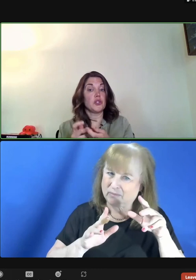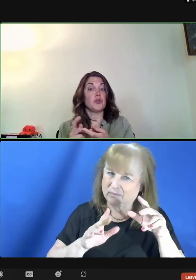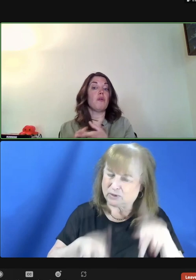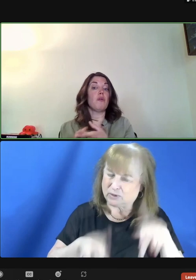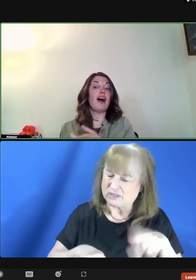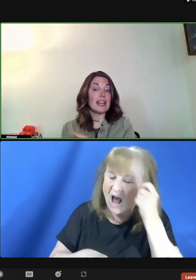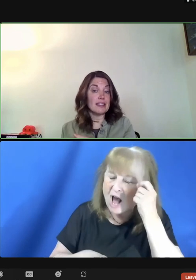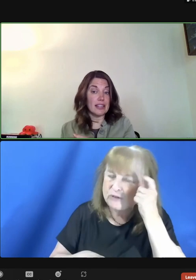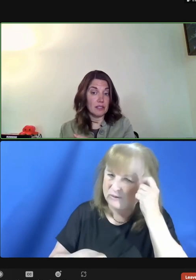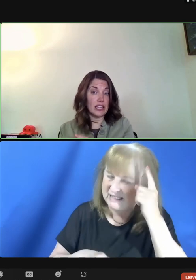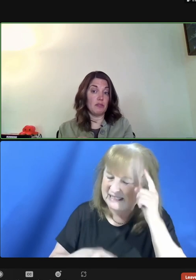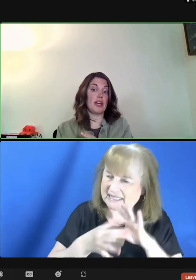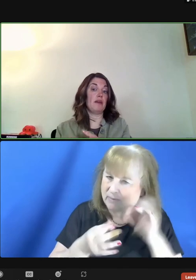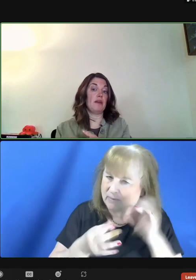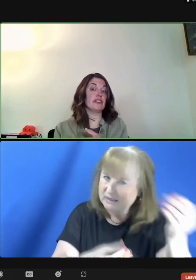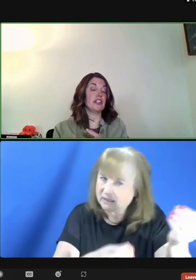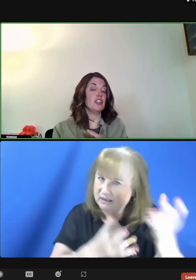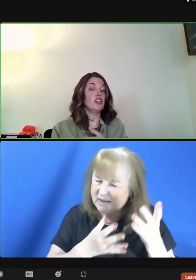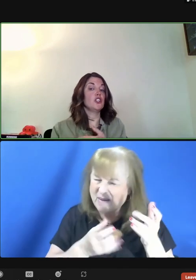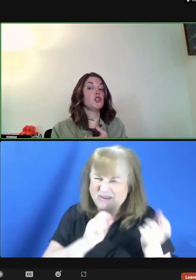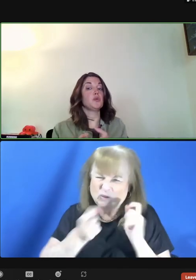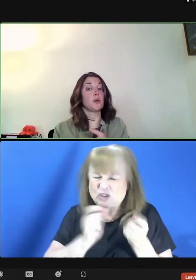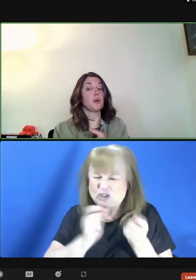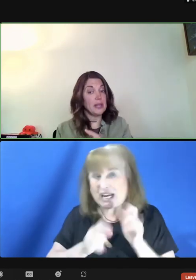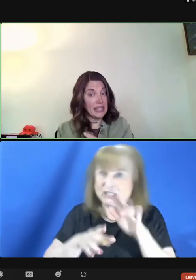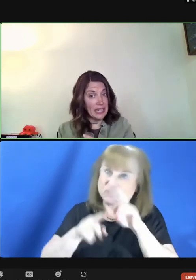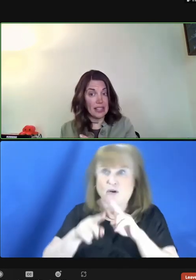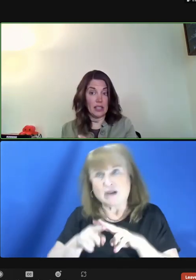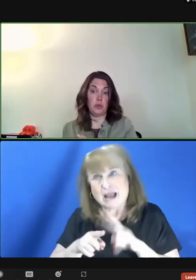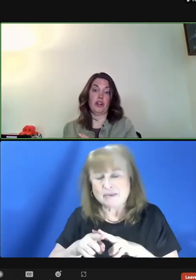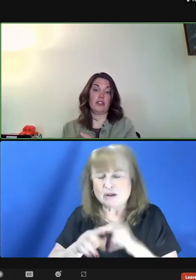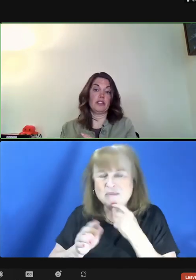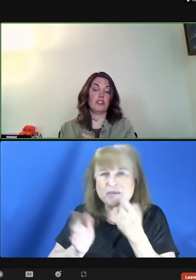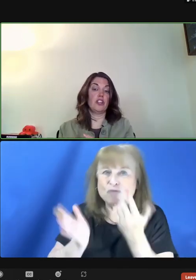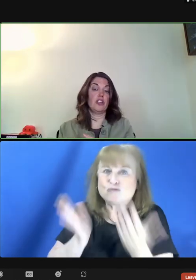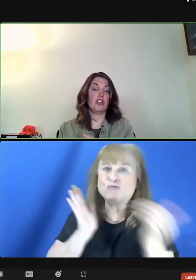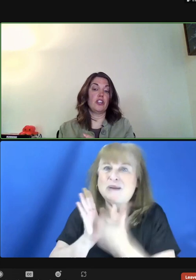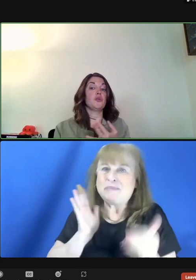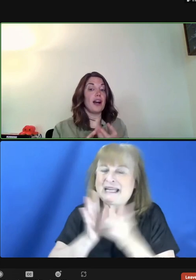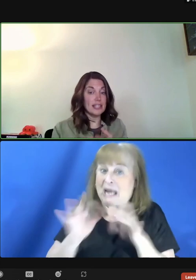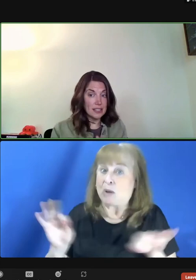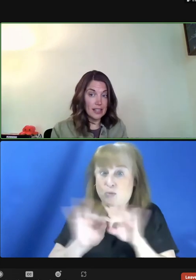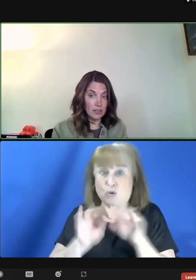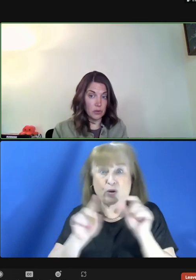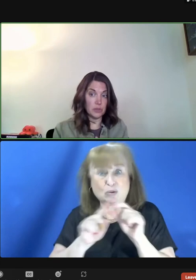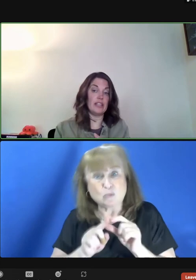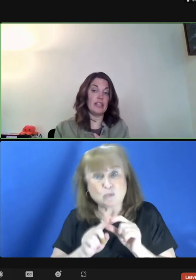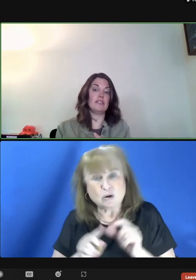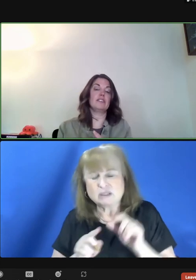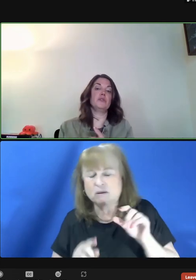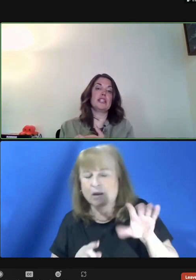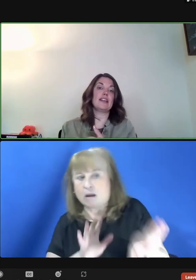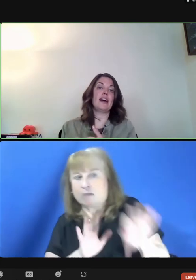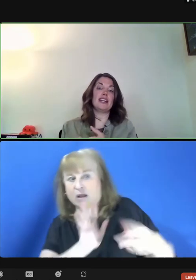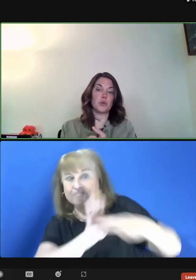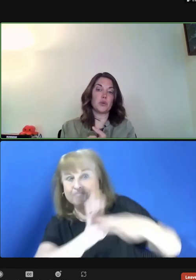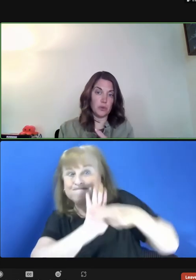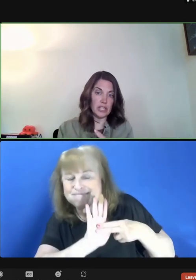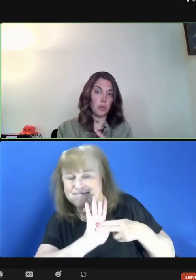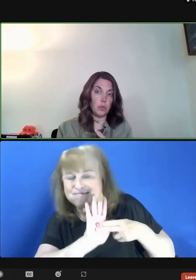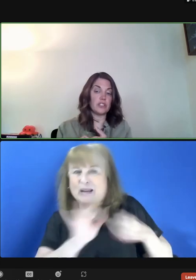some tweaking to highlight key vocabulary, to repeat keywords, to isolate those